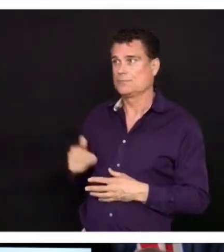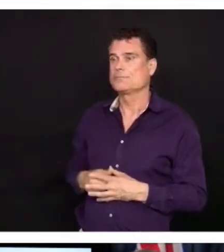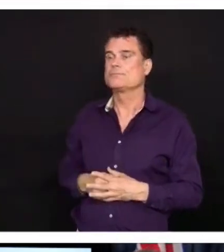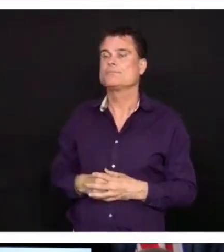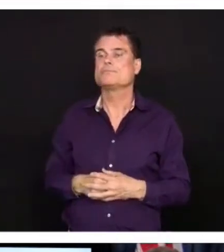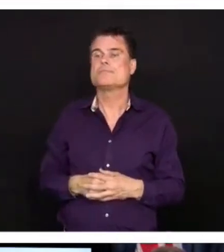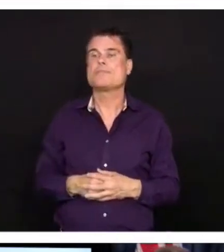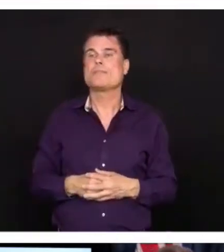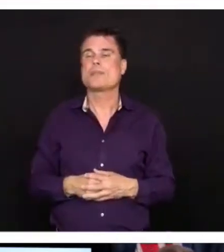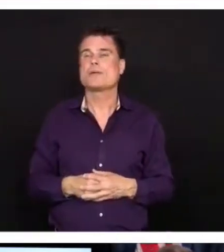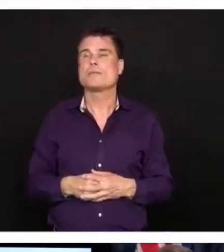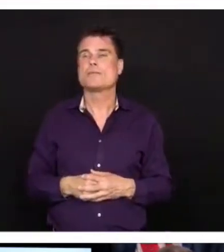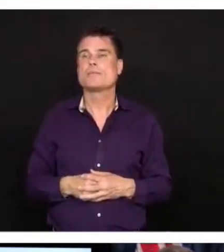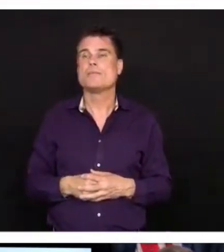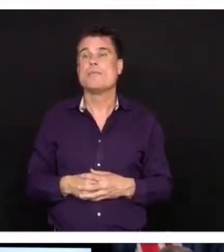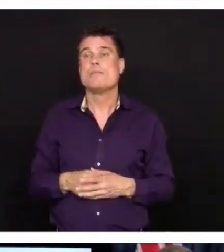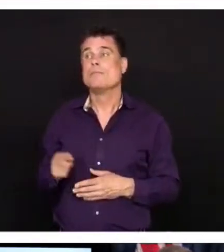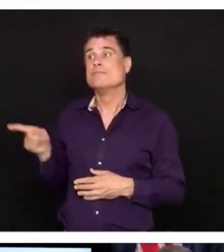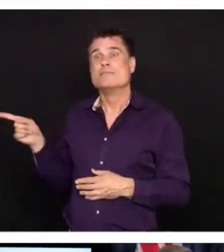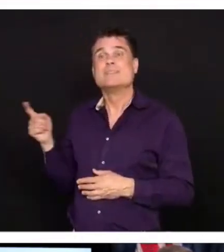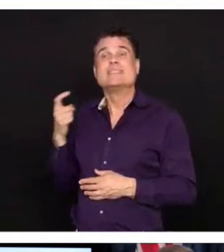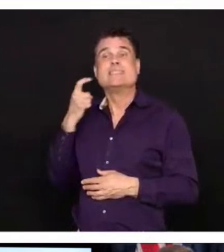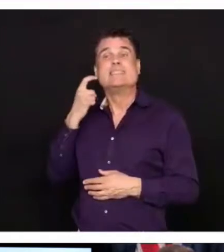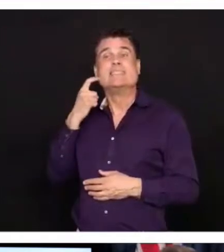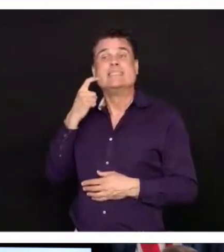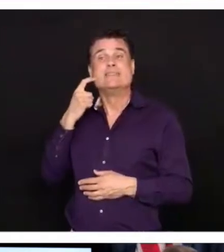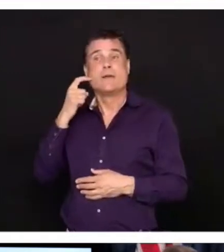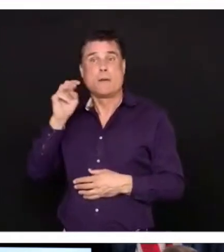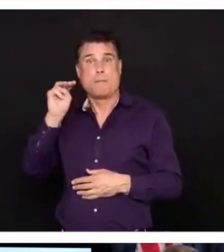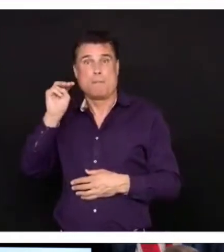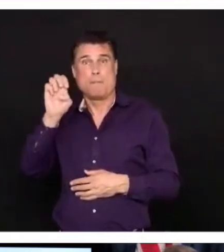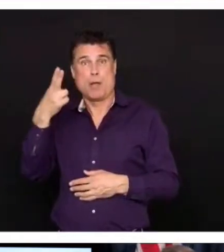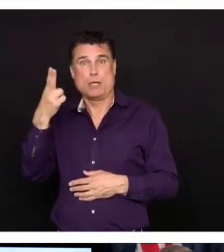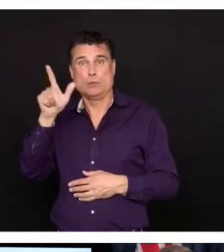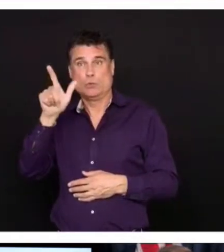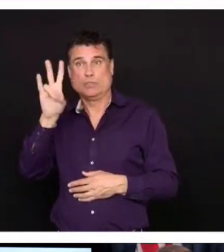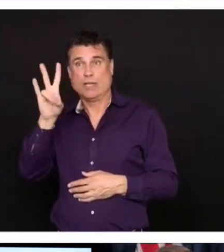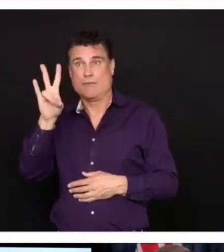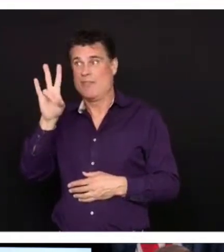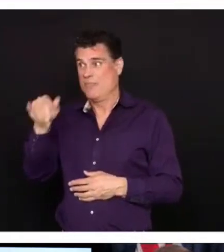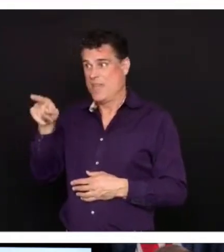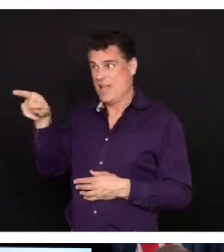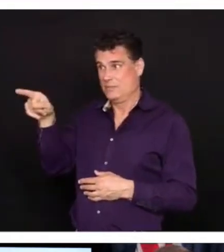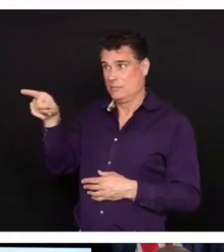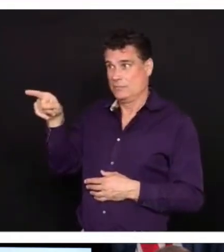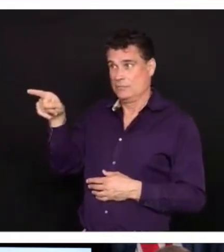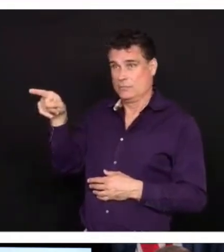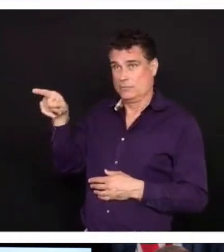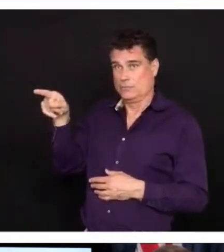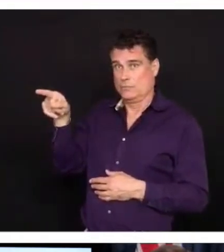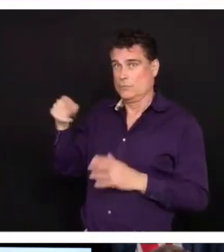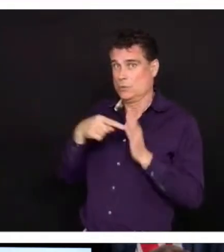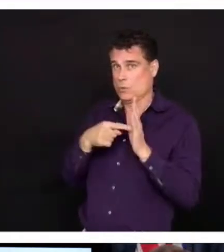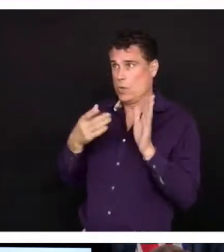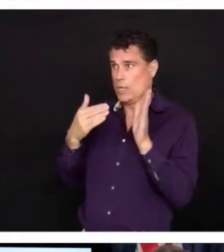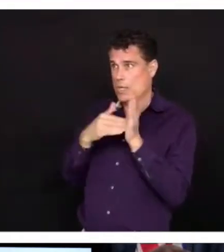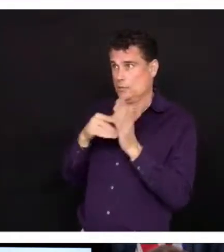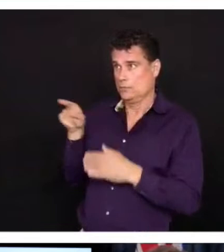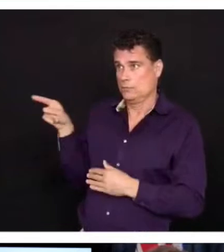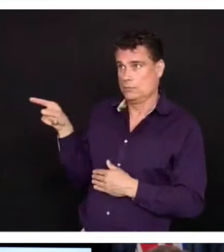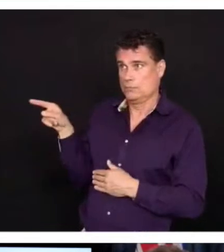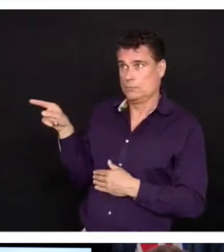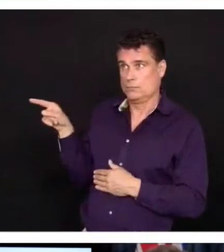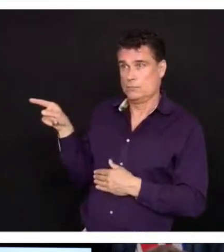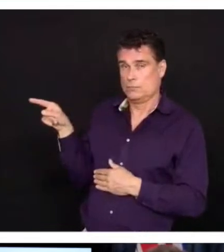follow or extrapolate from the situation in Italy, in Hubei, and in South Korea. What if